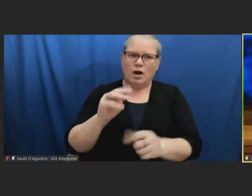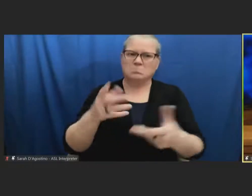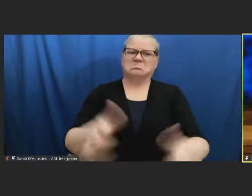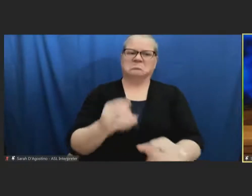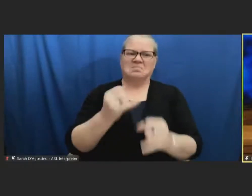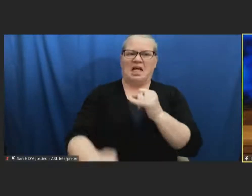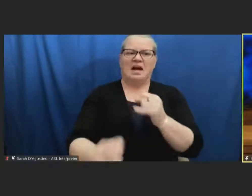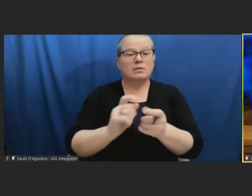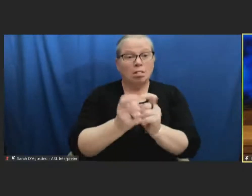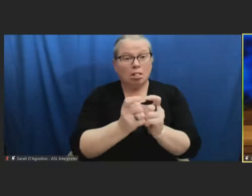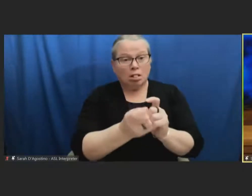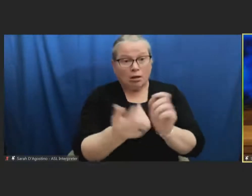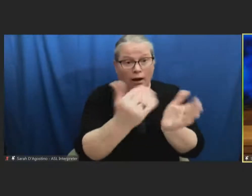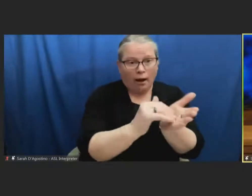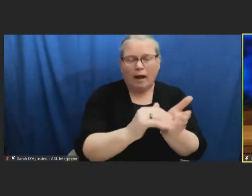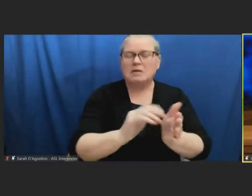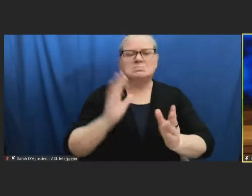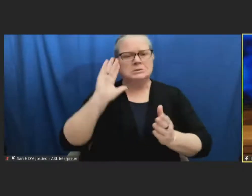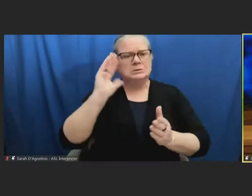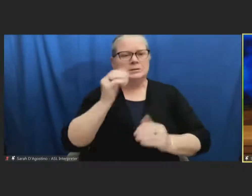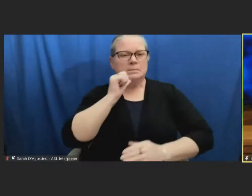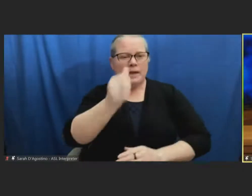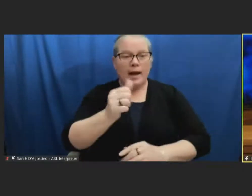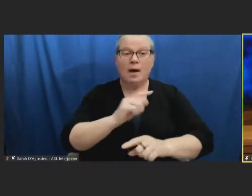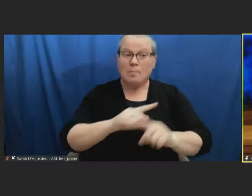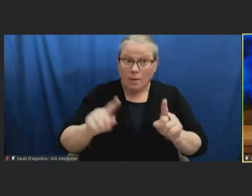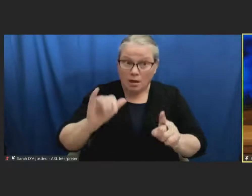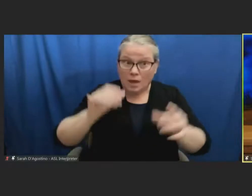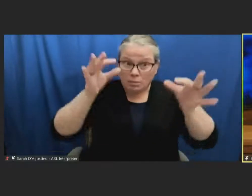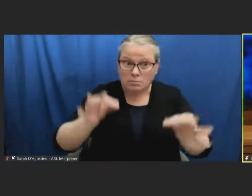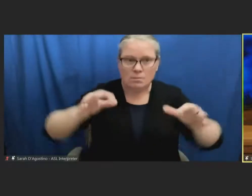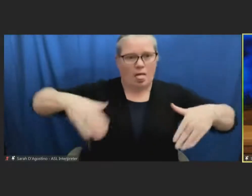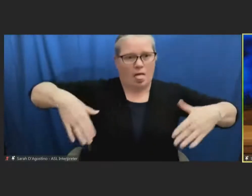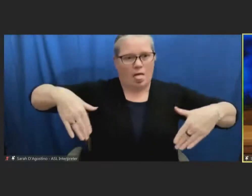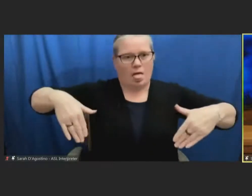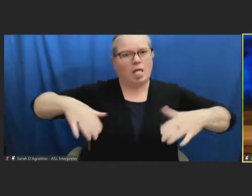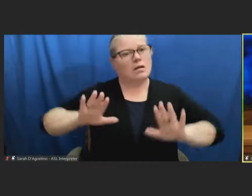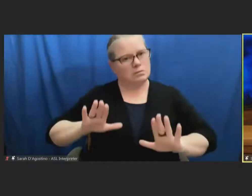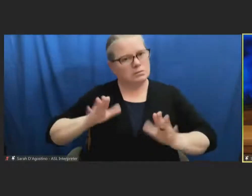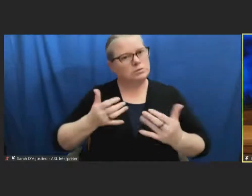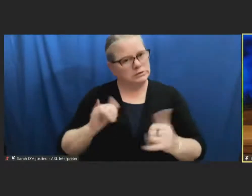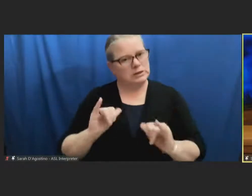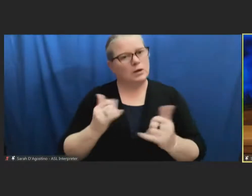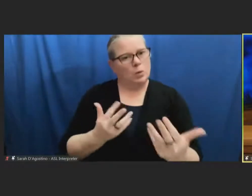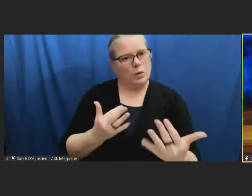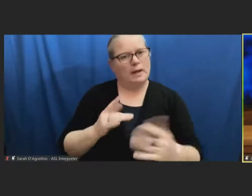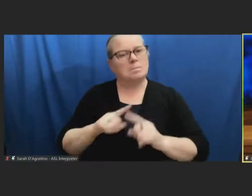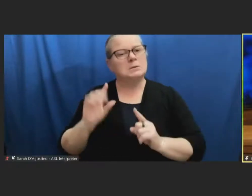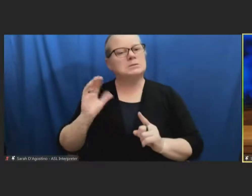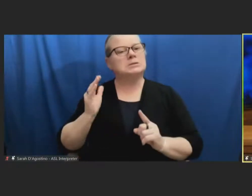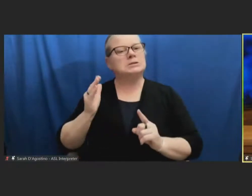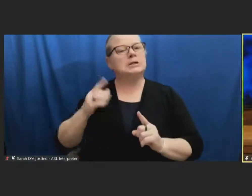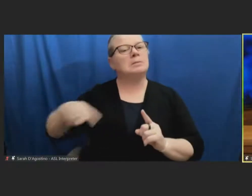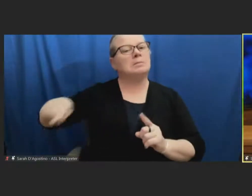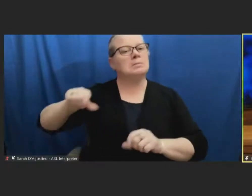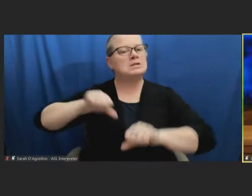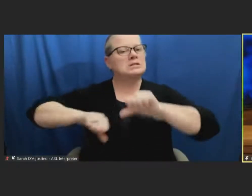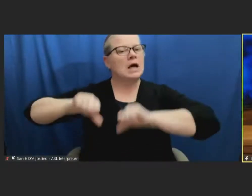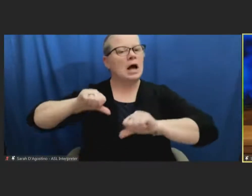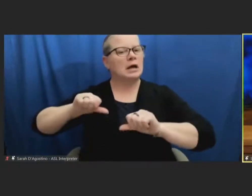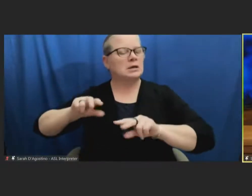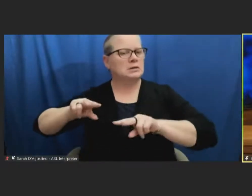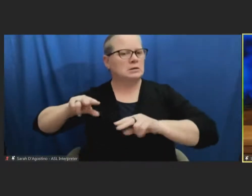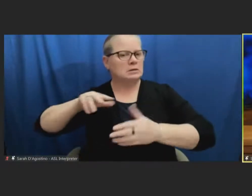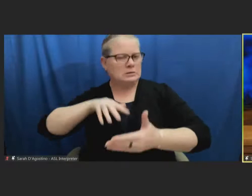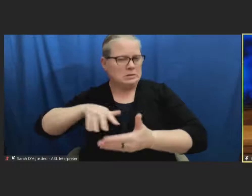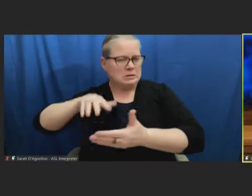that's not a foregone conclusion at this point. But I think more of the consensus is starting to form around that. And so what does that look like? I think as